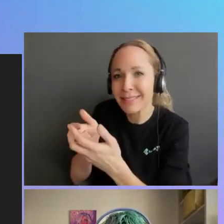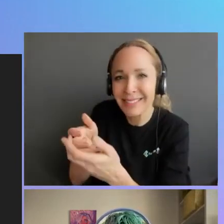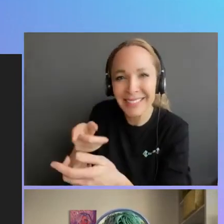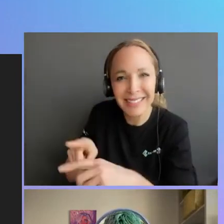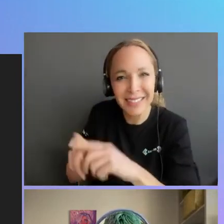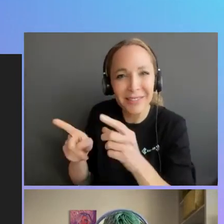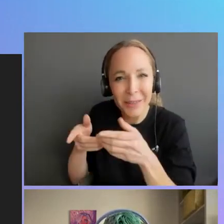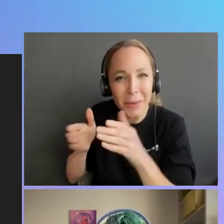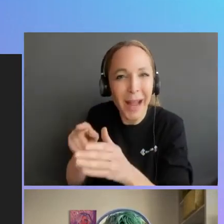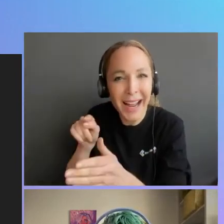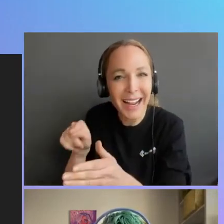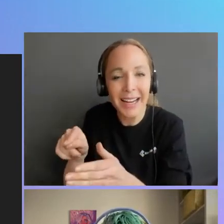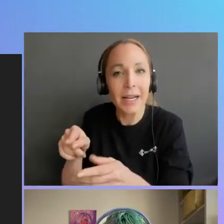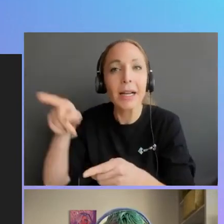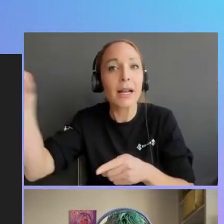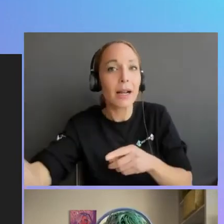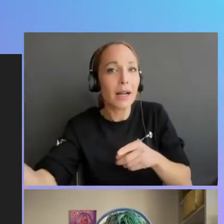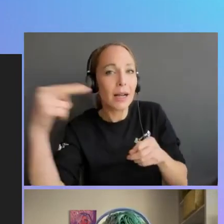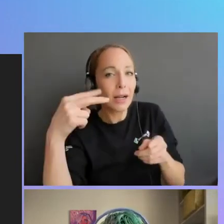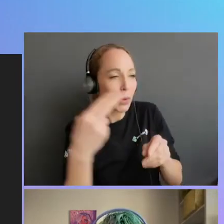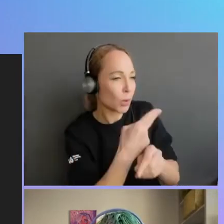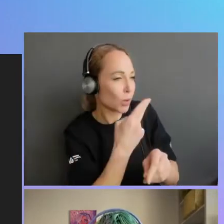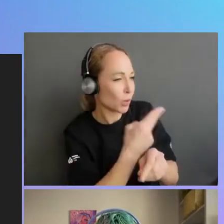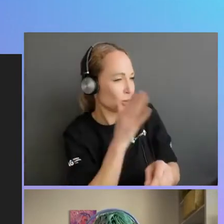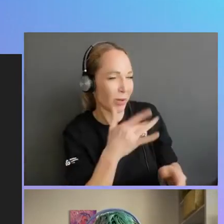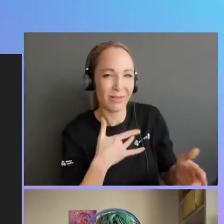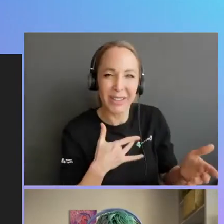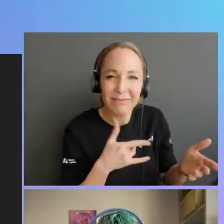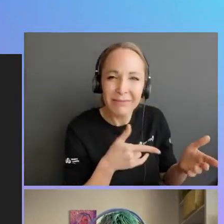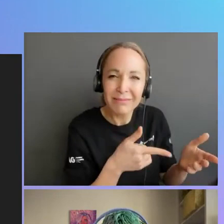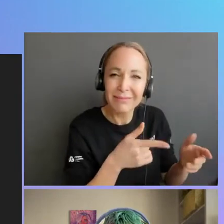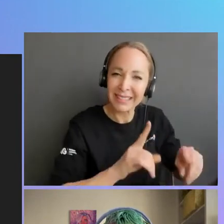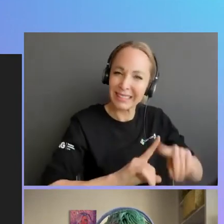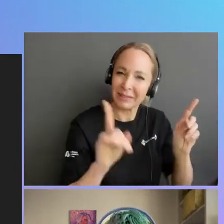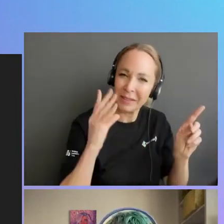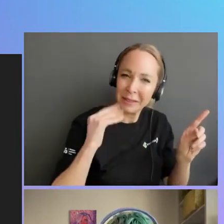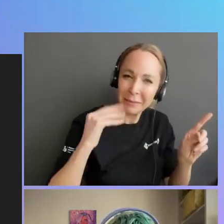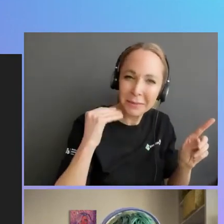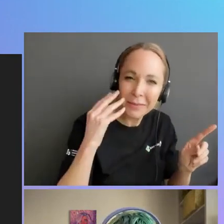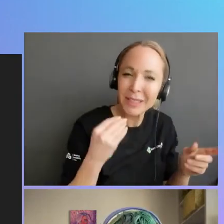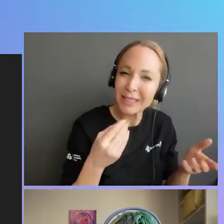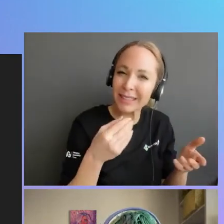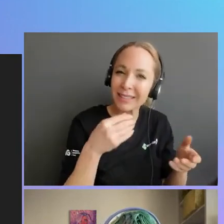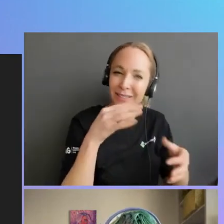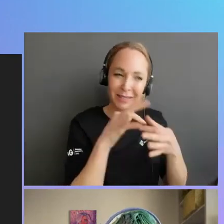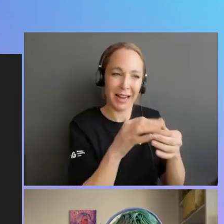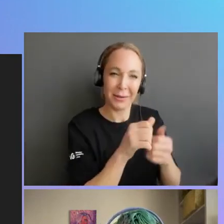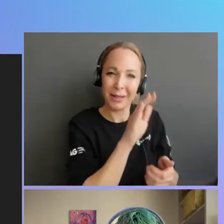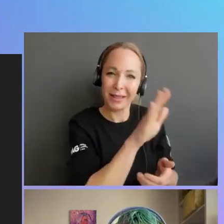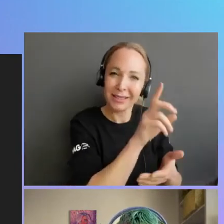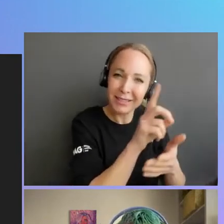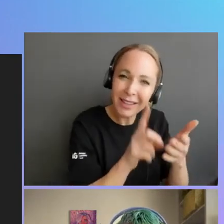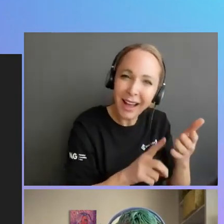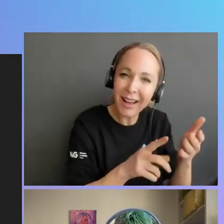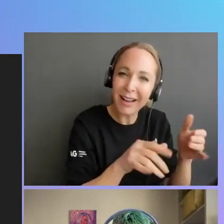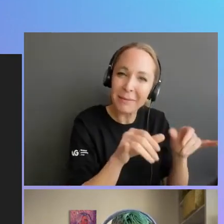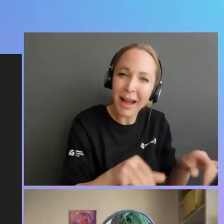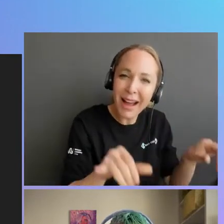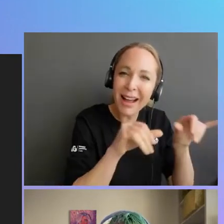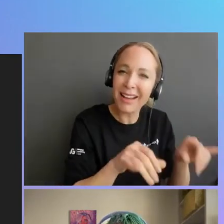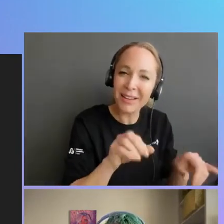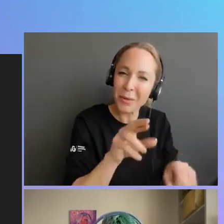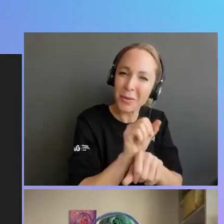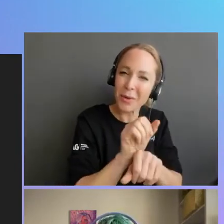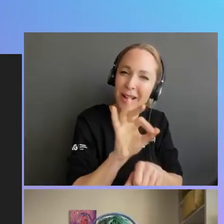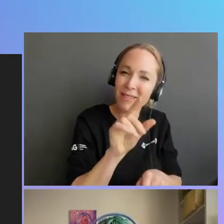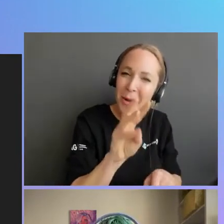experiencing differences in that design pattern and in that experience and workflow. And then thirdly, it'll enable our